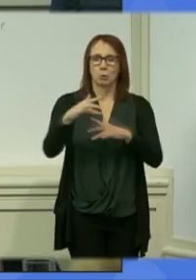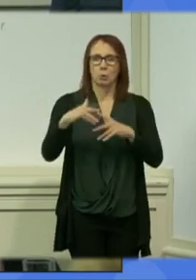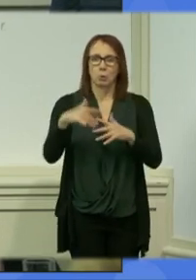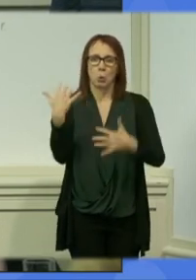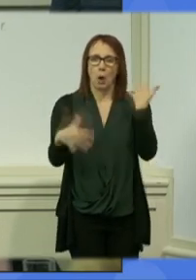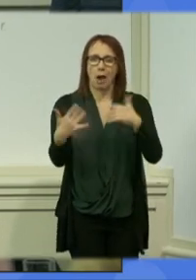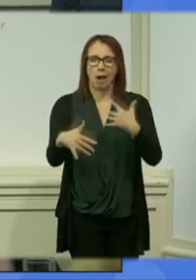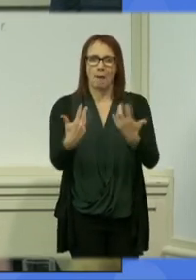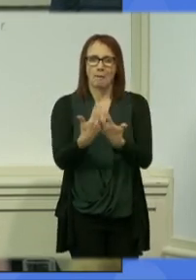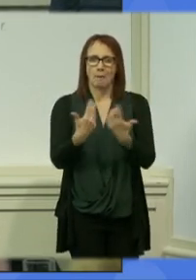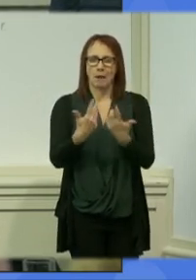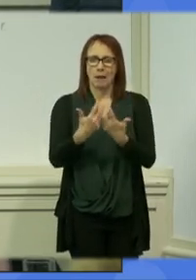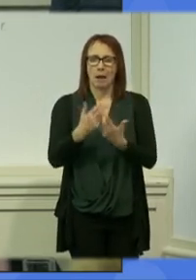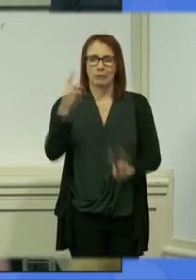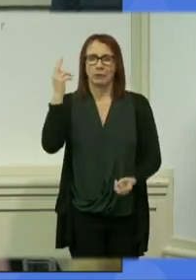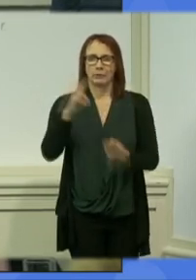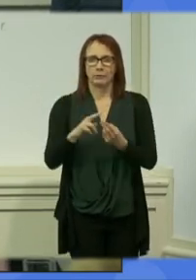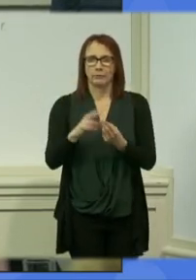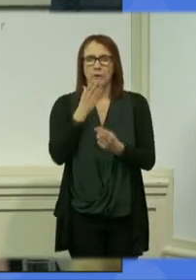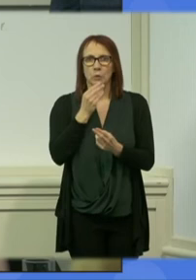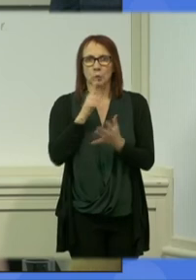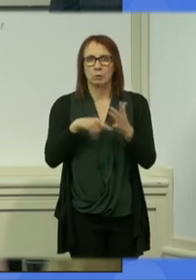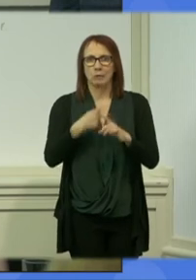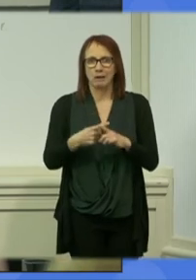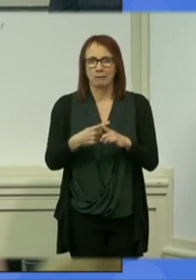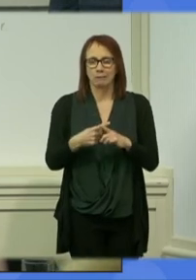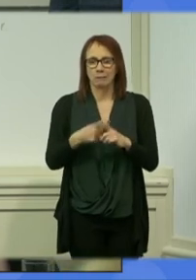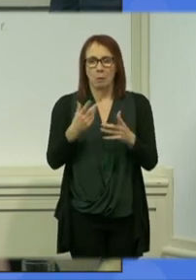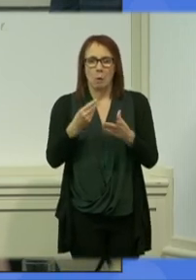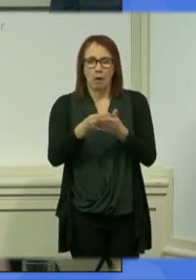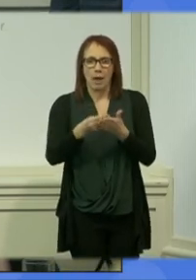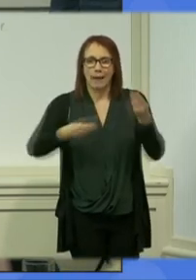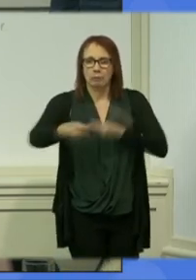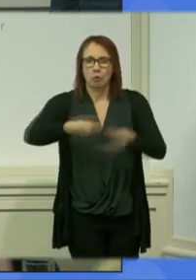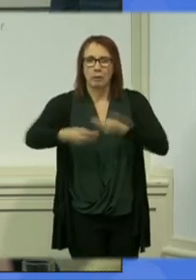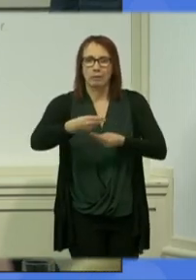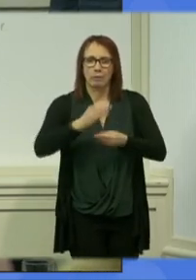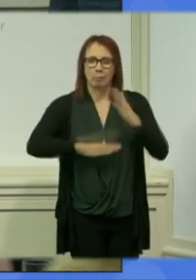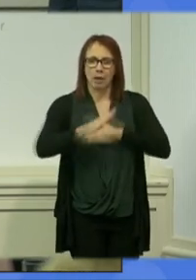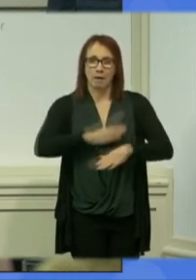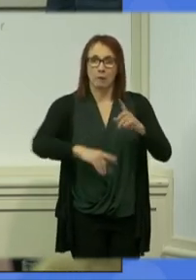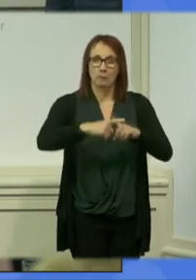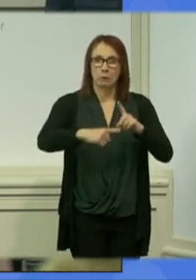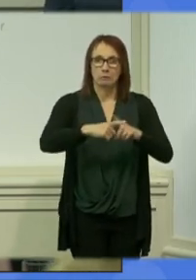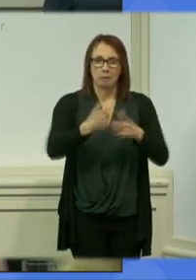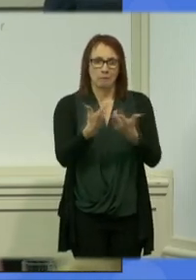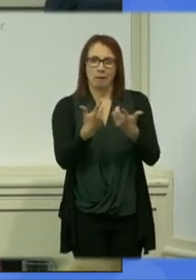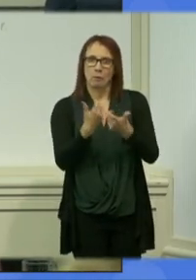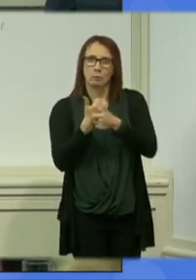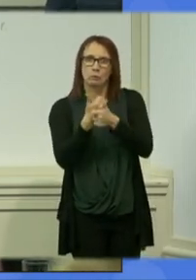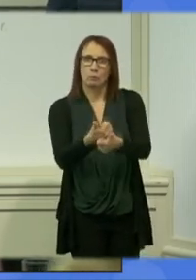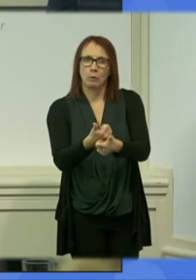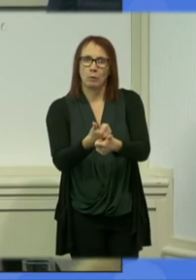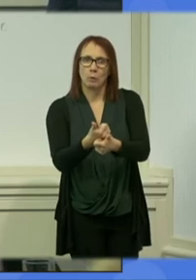failures and externalities, and which support positive economic behaviour. And he will highlight taxes that have been successful